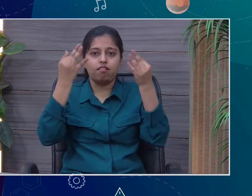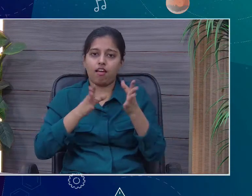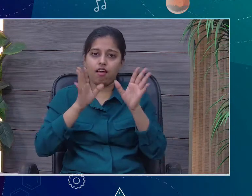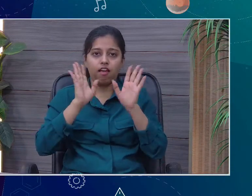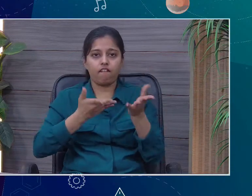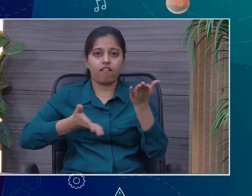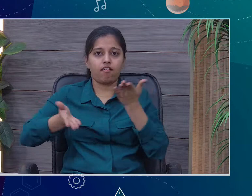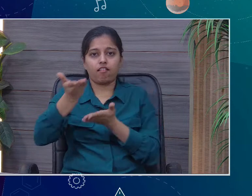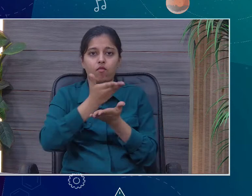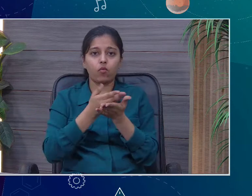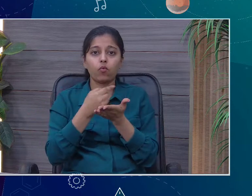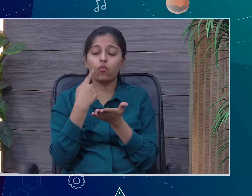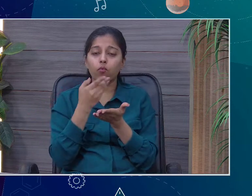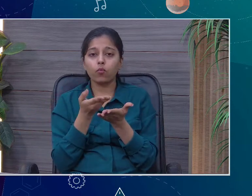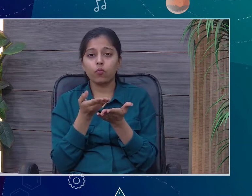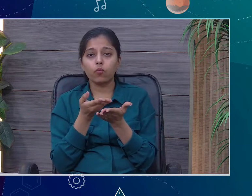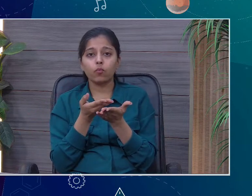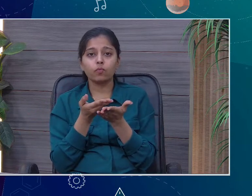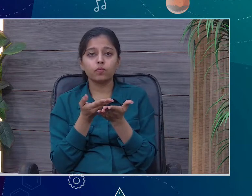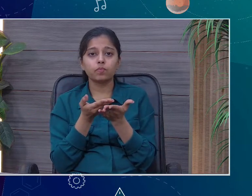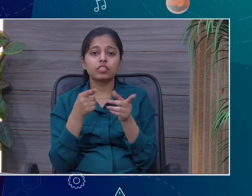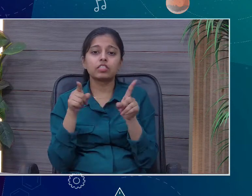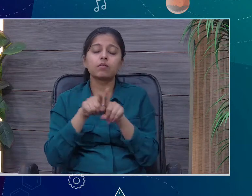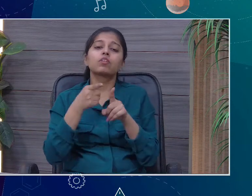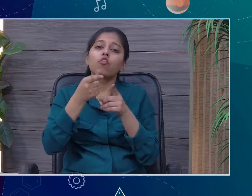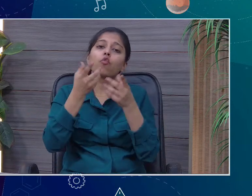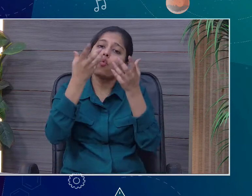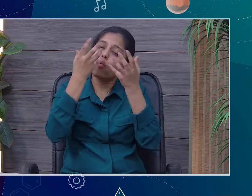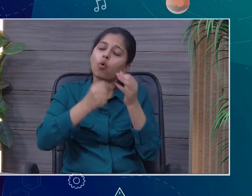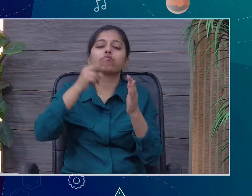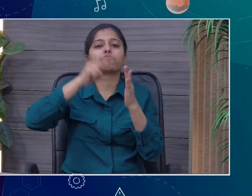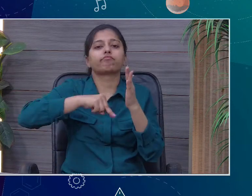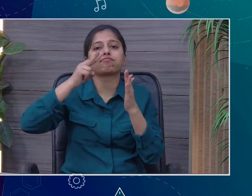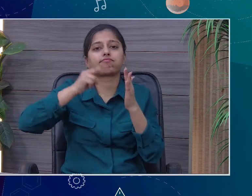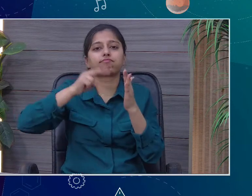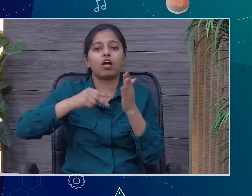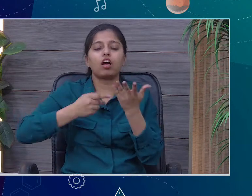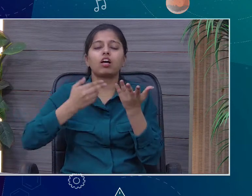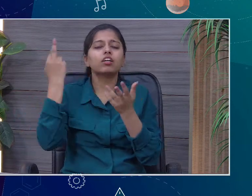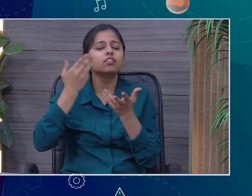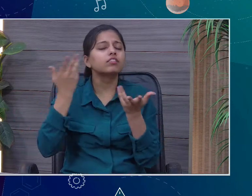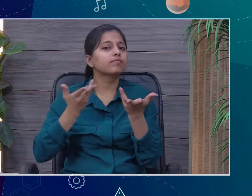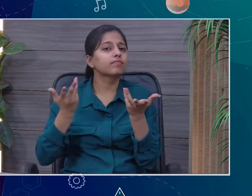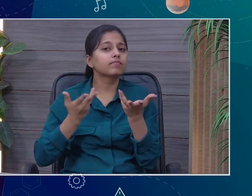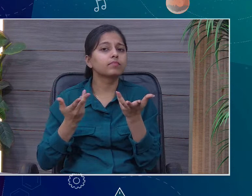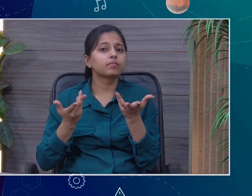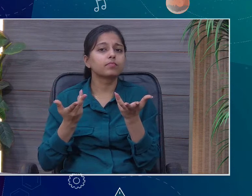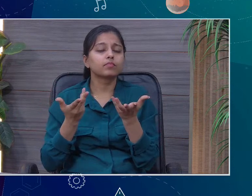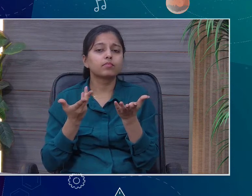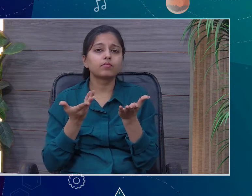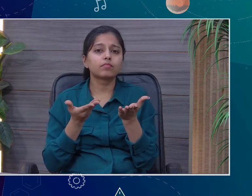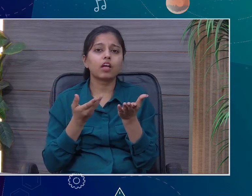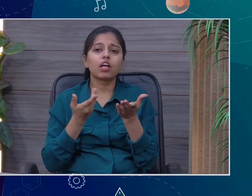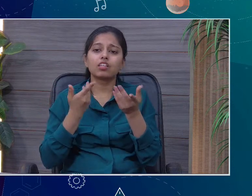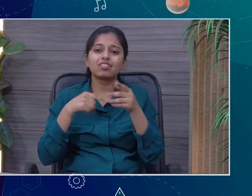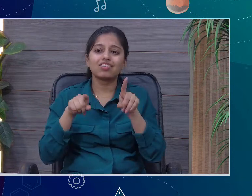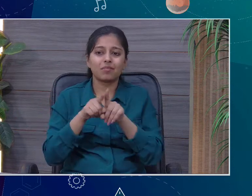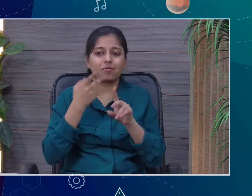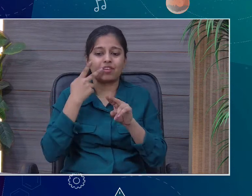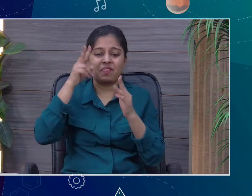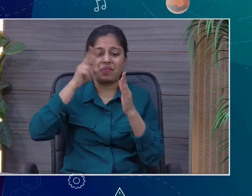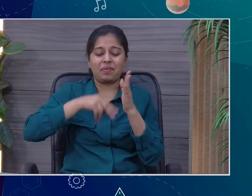they need to read, because in this how will they